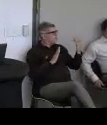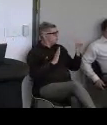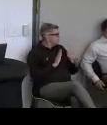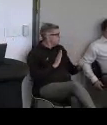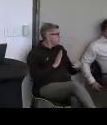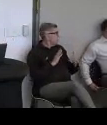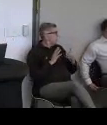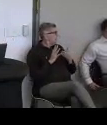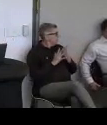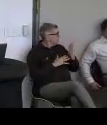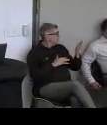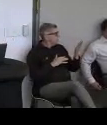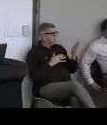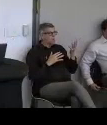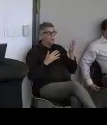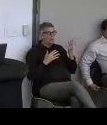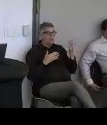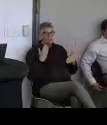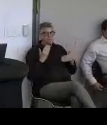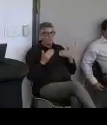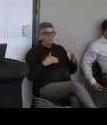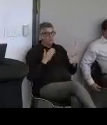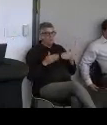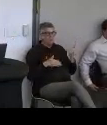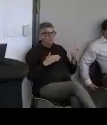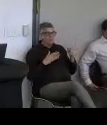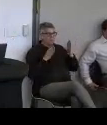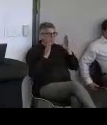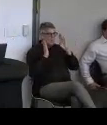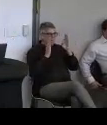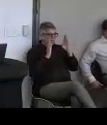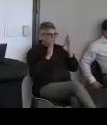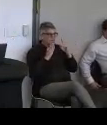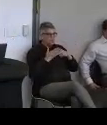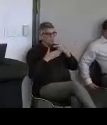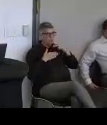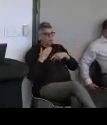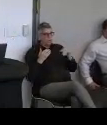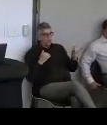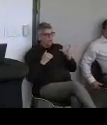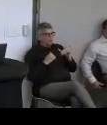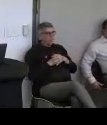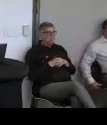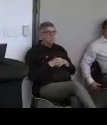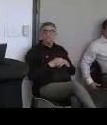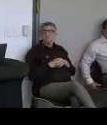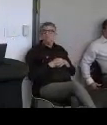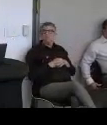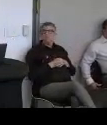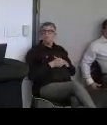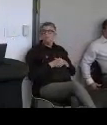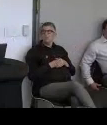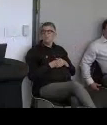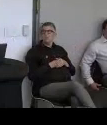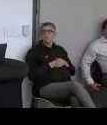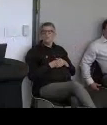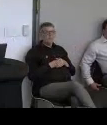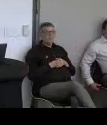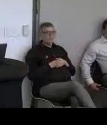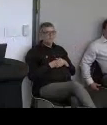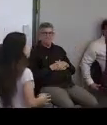through the next few items. Just pay attention to the program if you would.